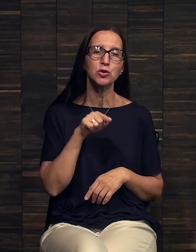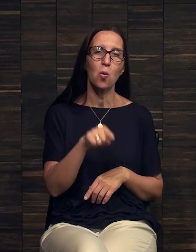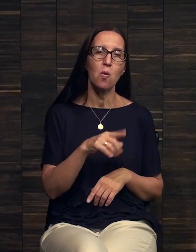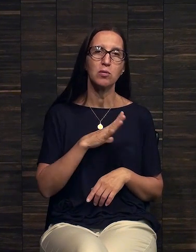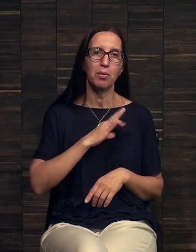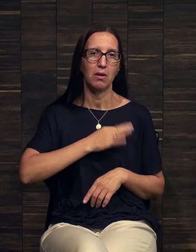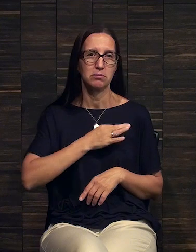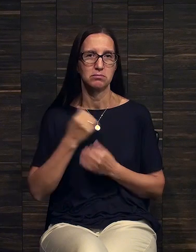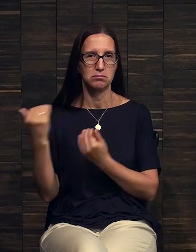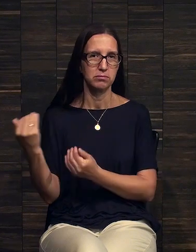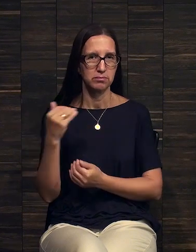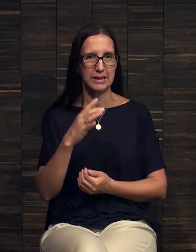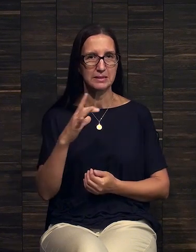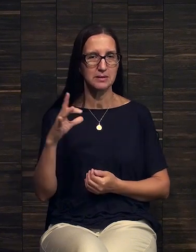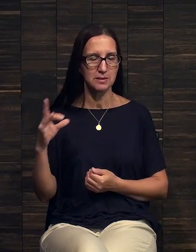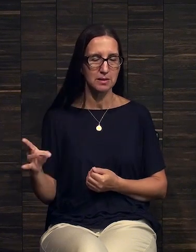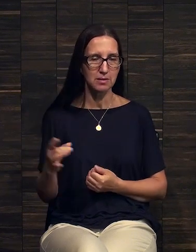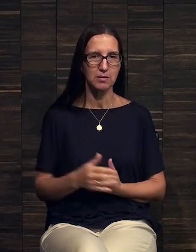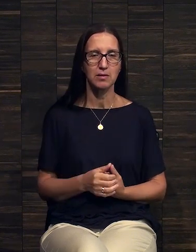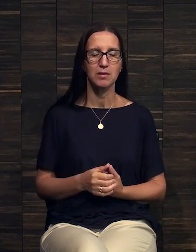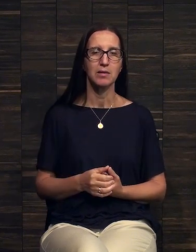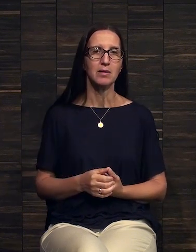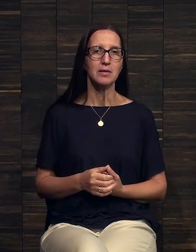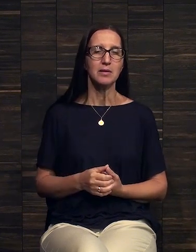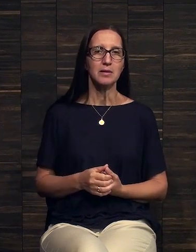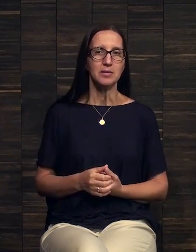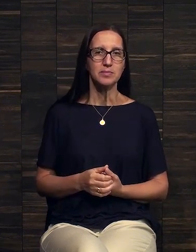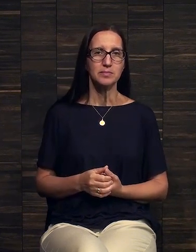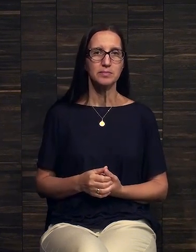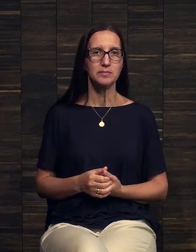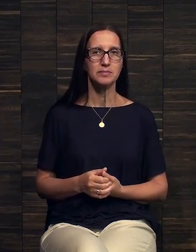important that he works for the Soviet Union.